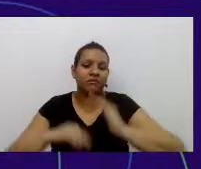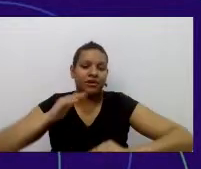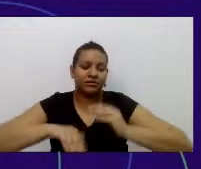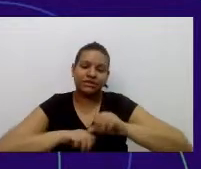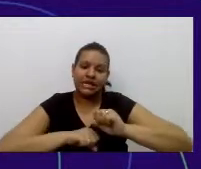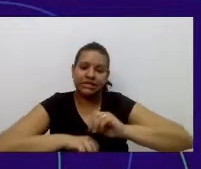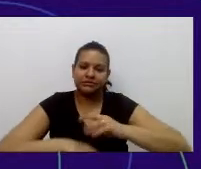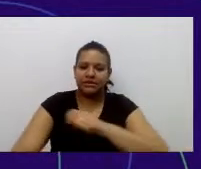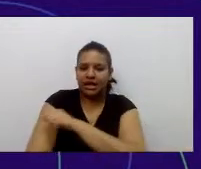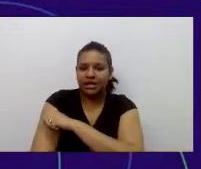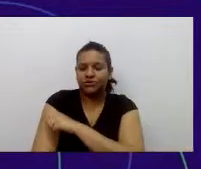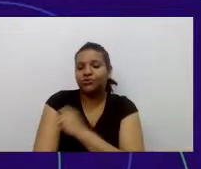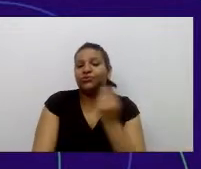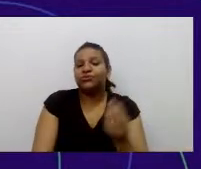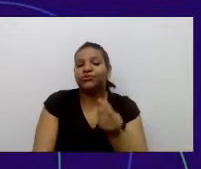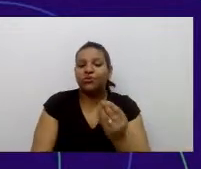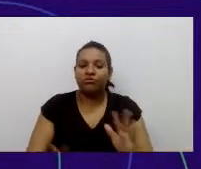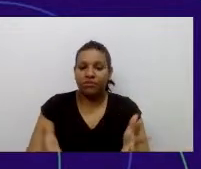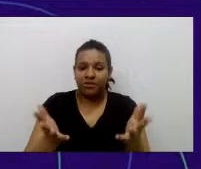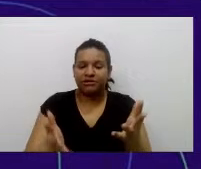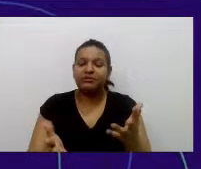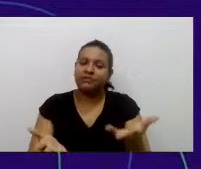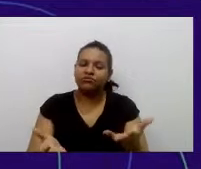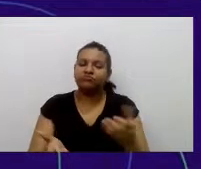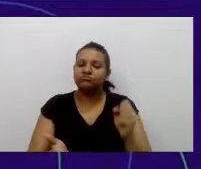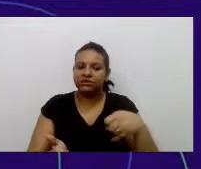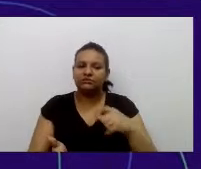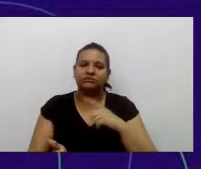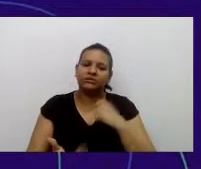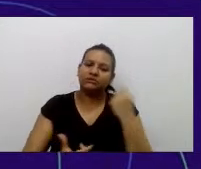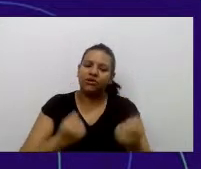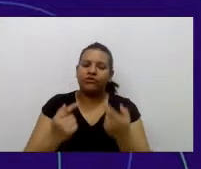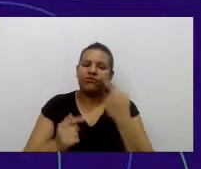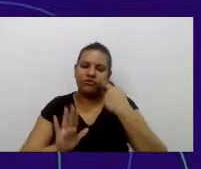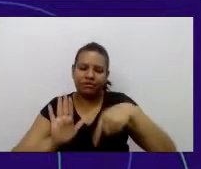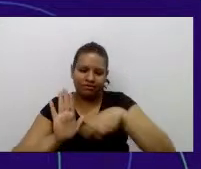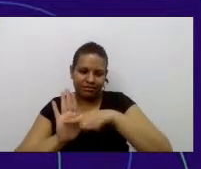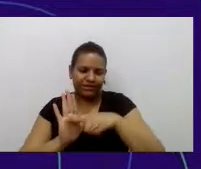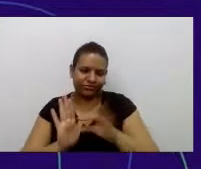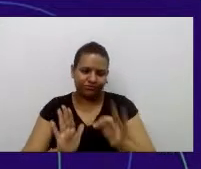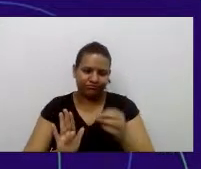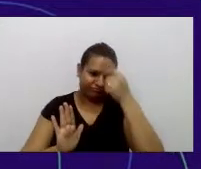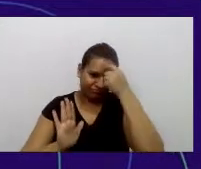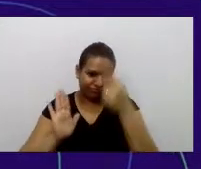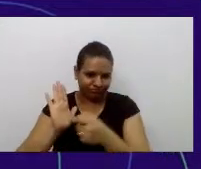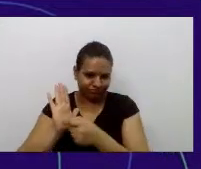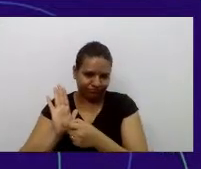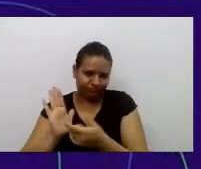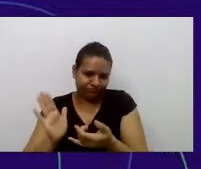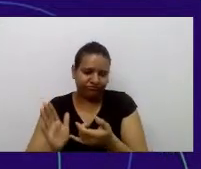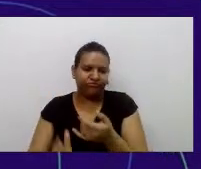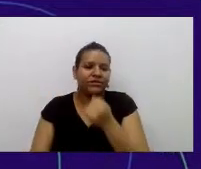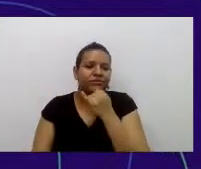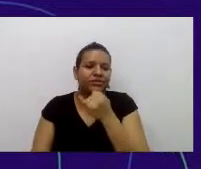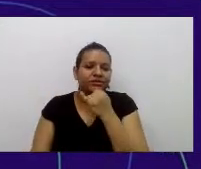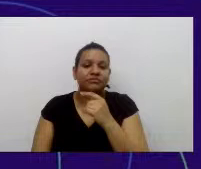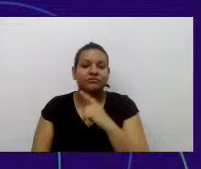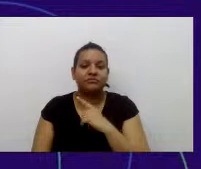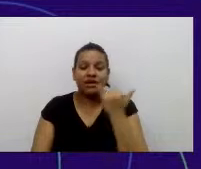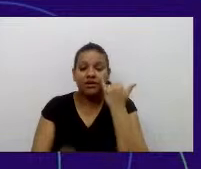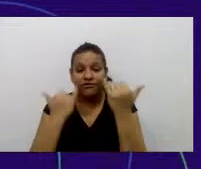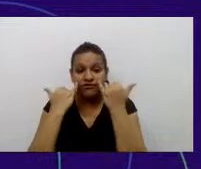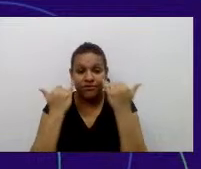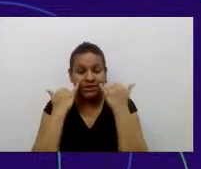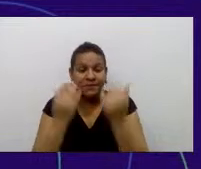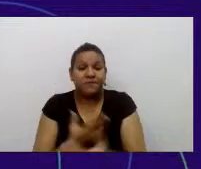there are some negative aspects about AI. For example, it generates a lot of